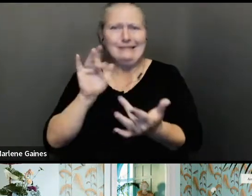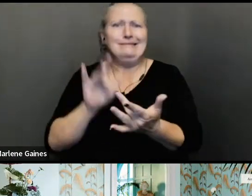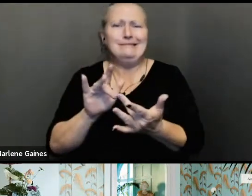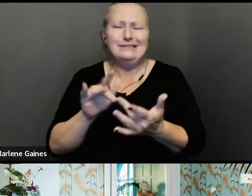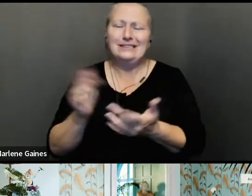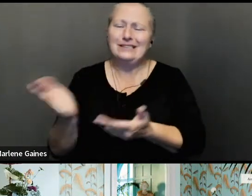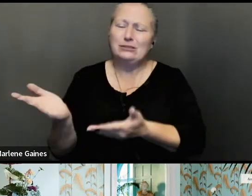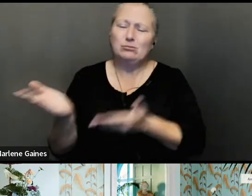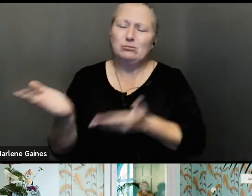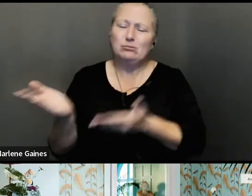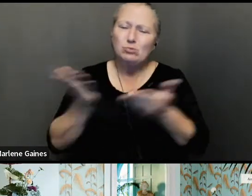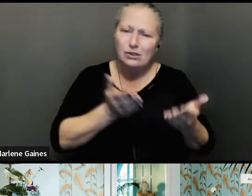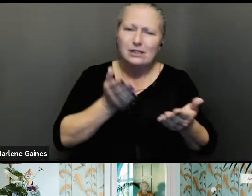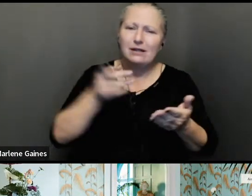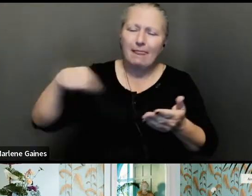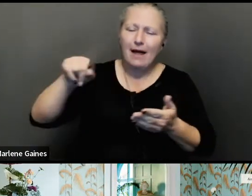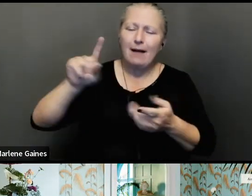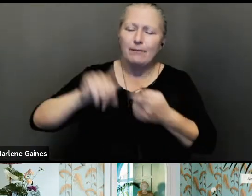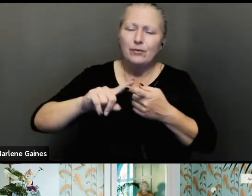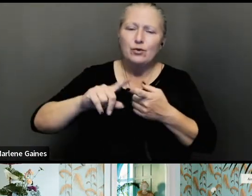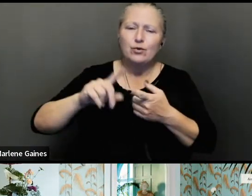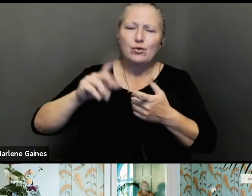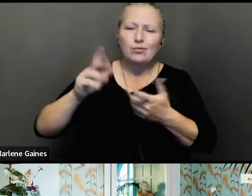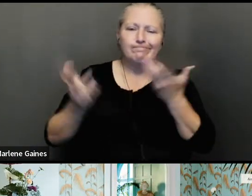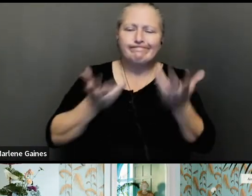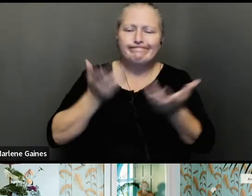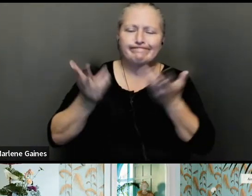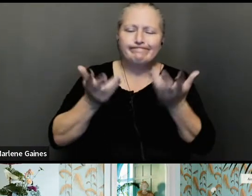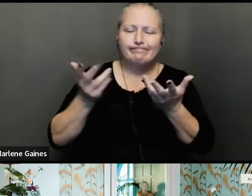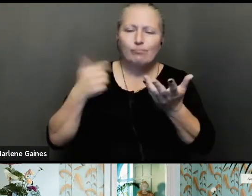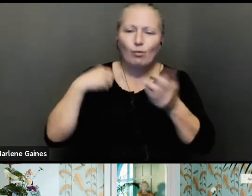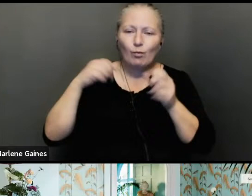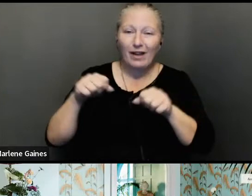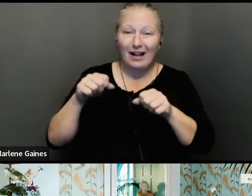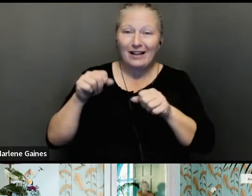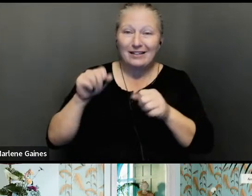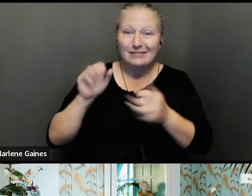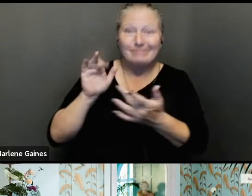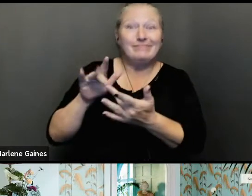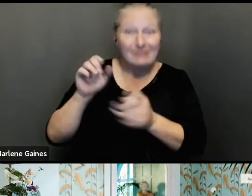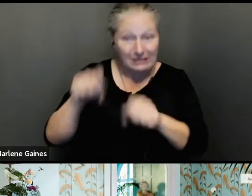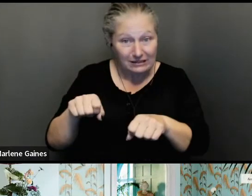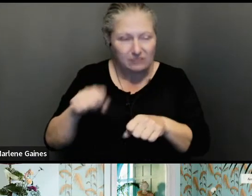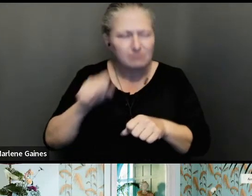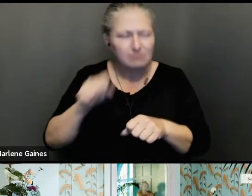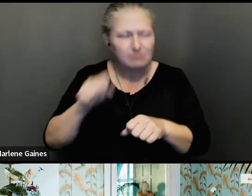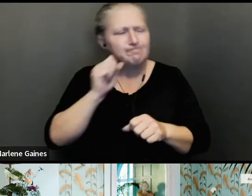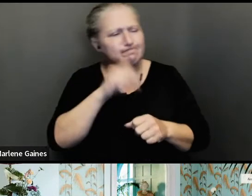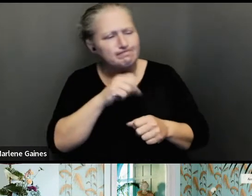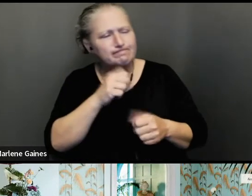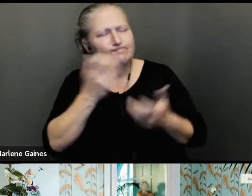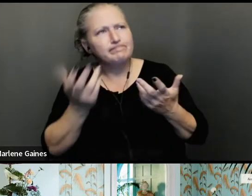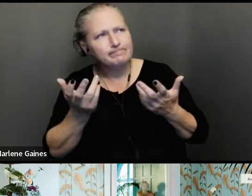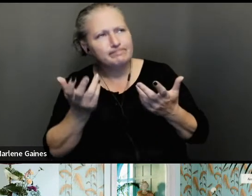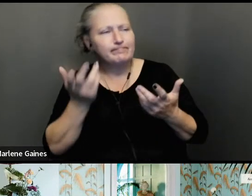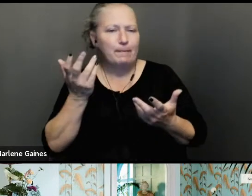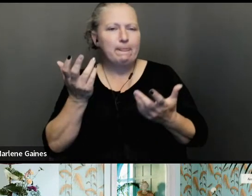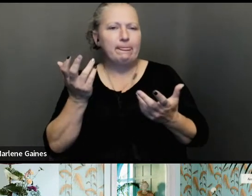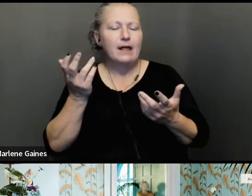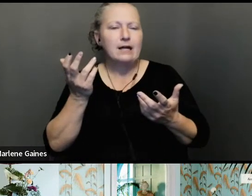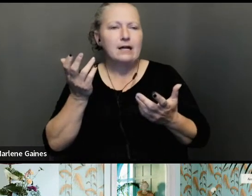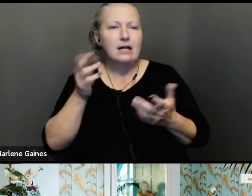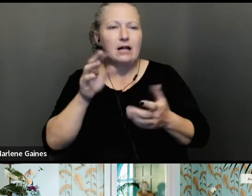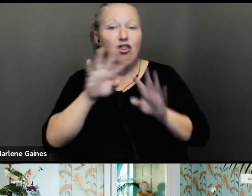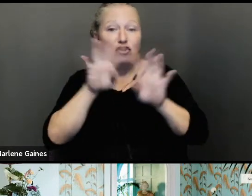to where they're, we can get to them? So it is, the survey